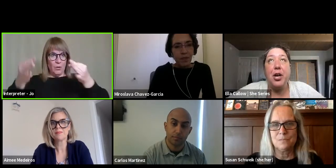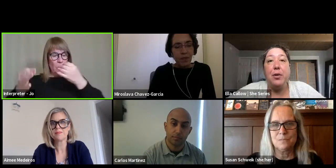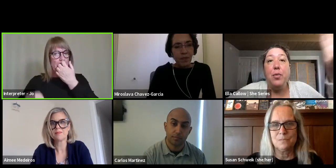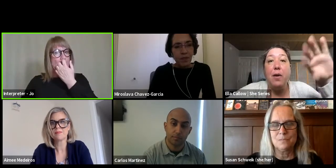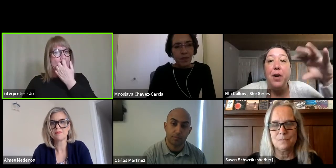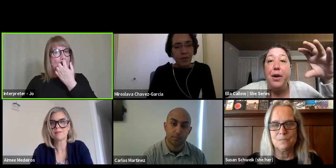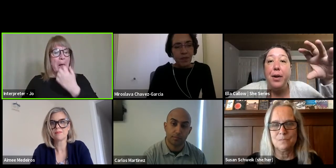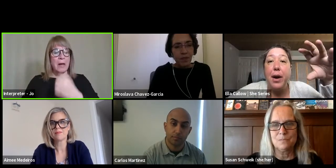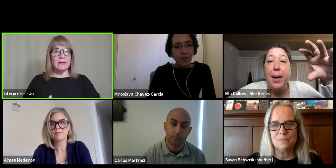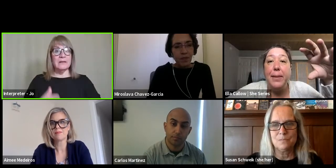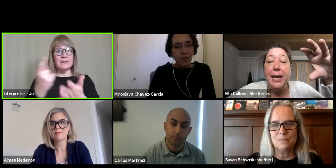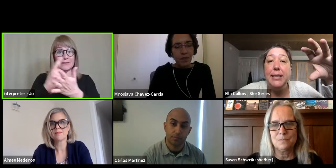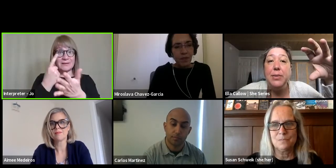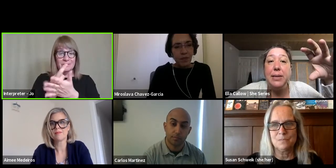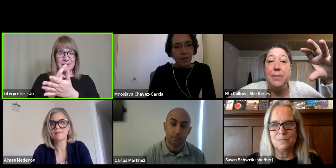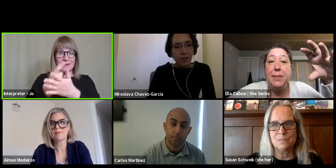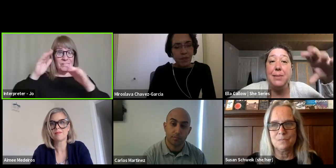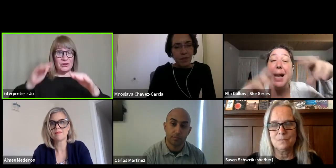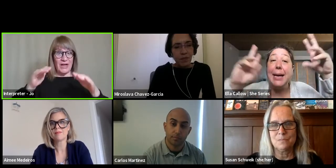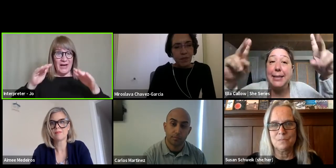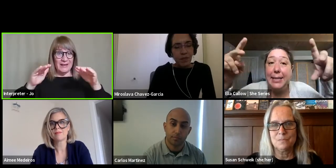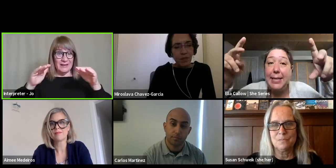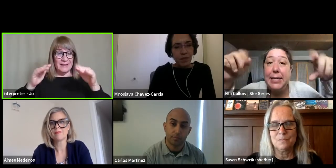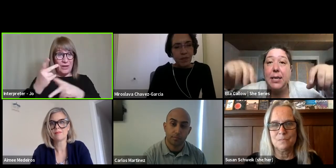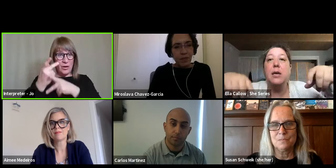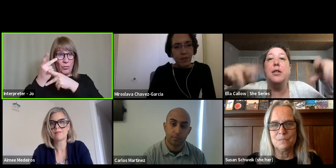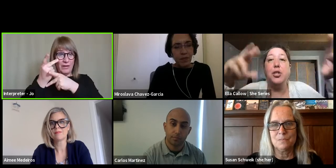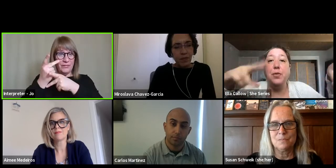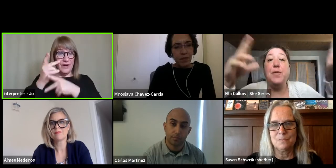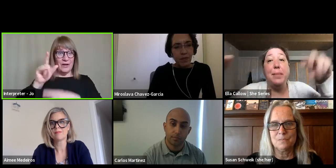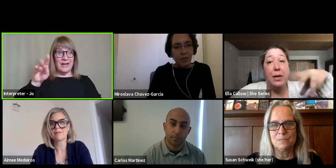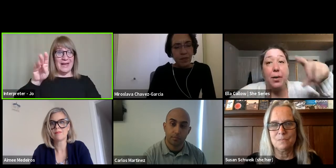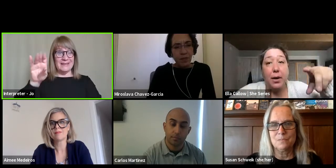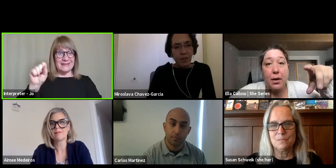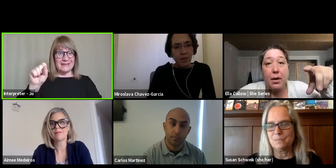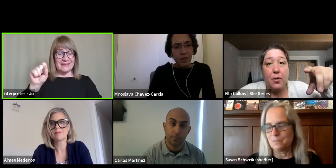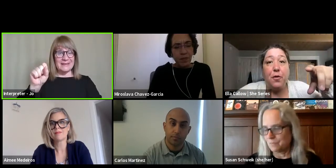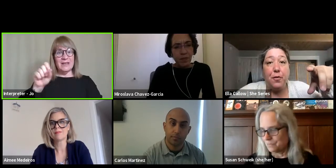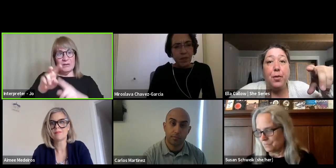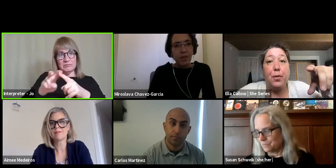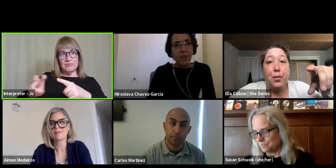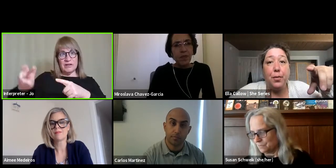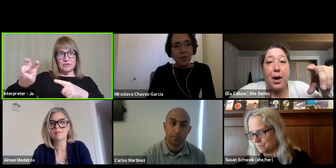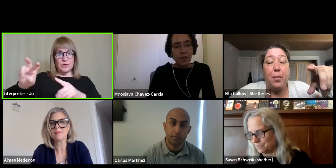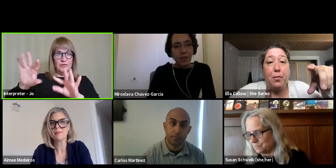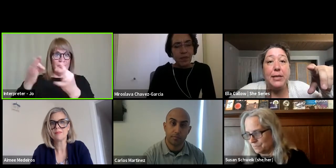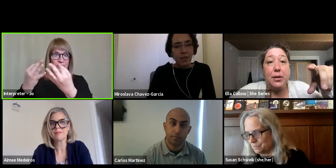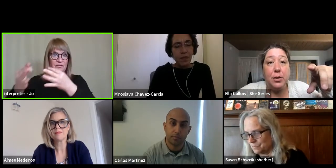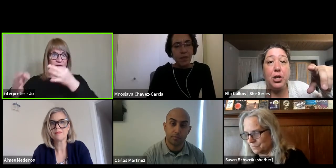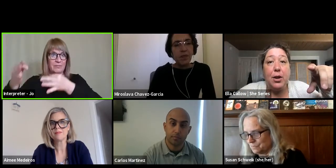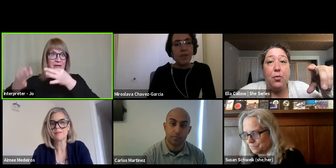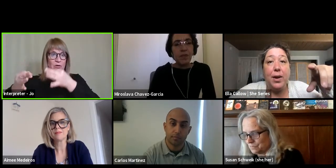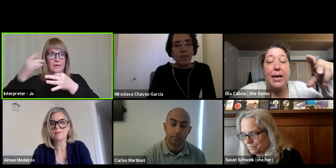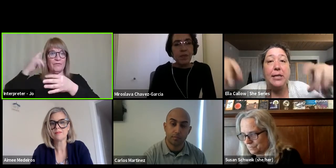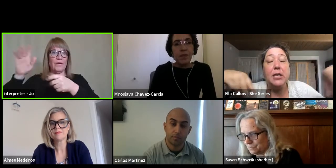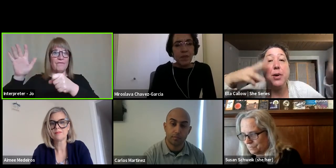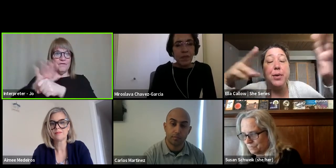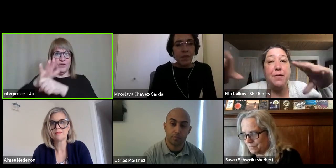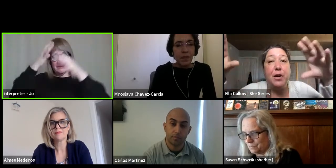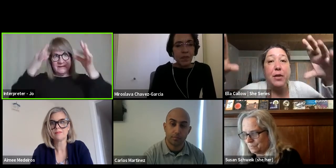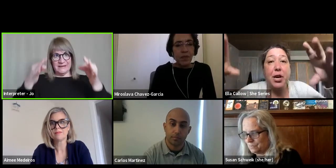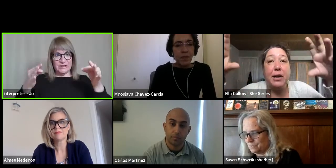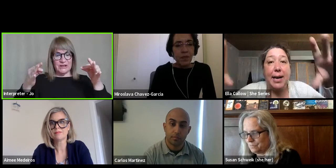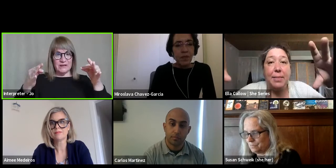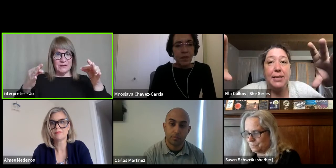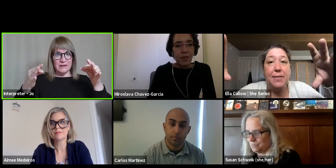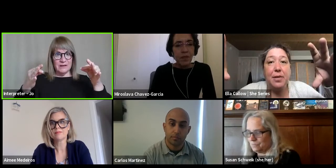that child welfare cases will sometimes be exited to family court for full resolution when it gets to the point